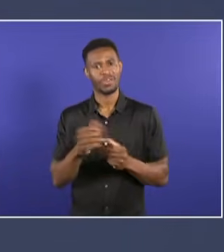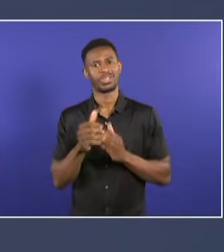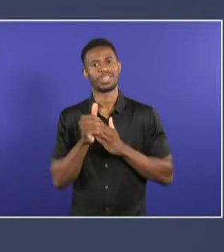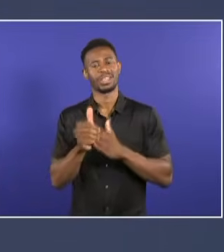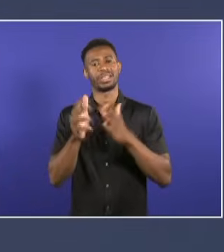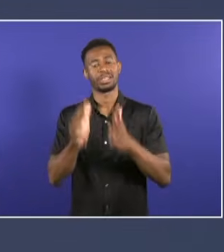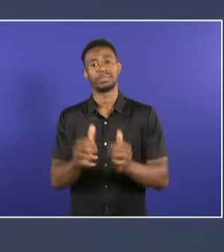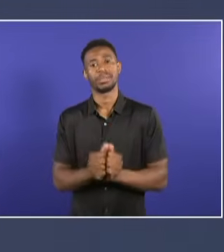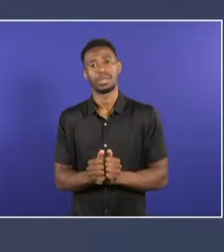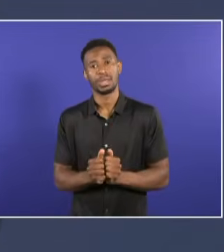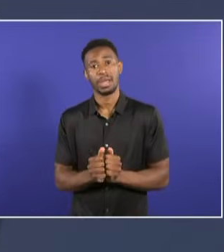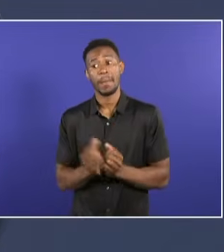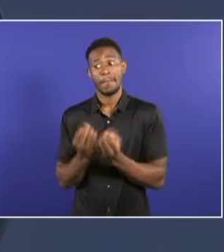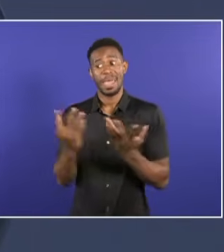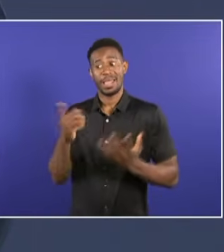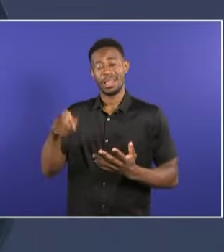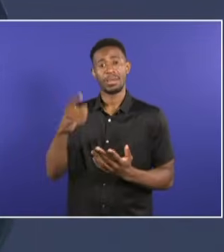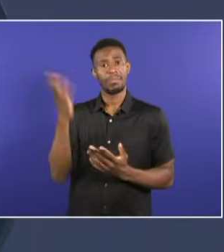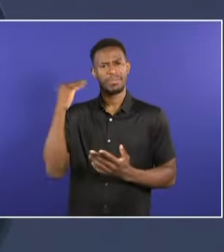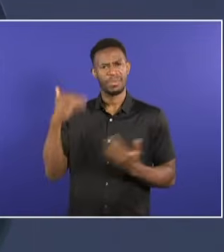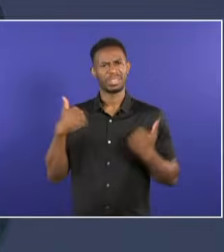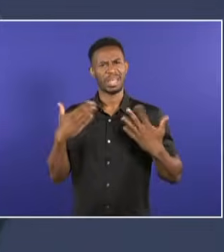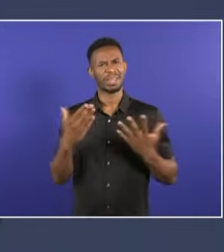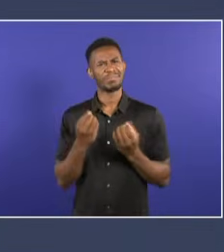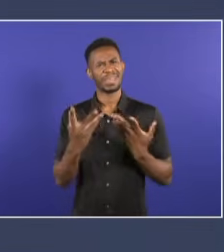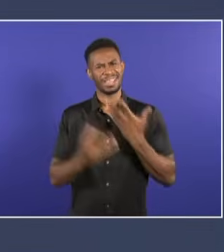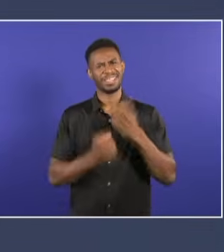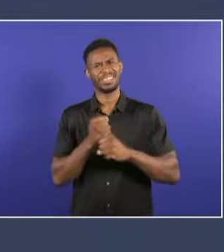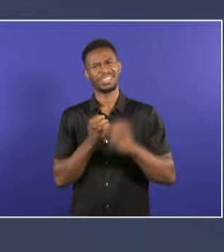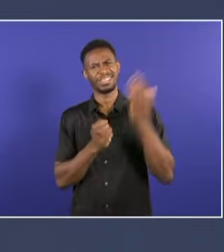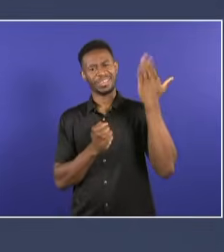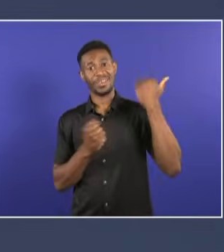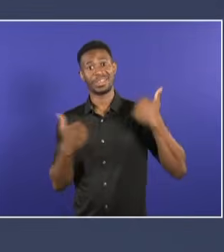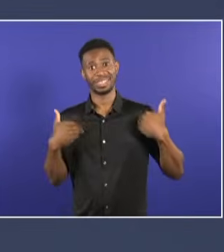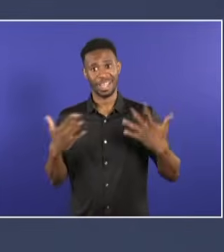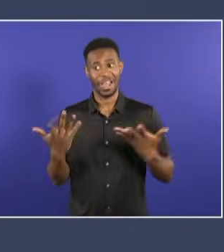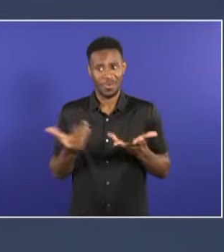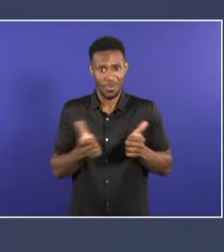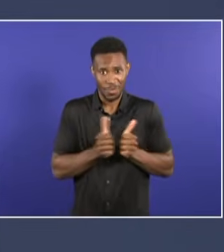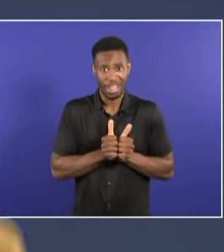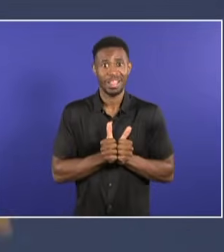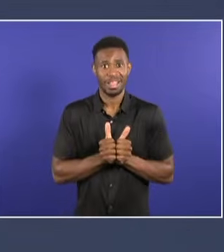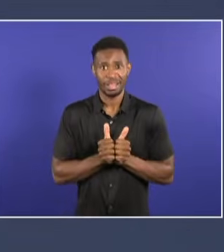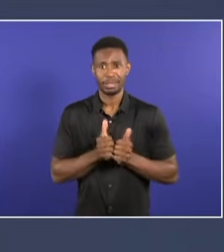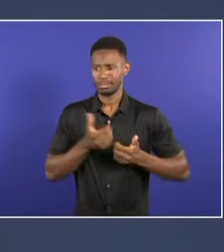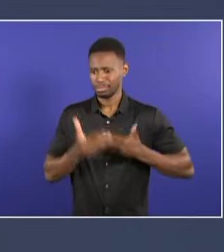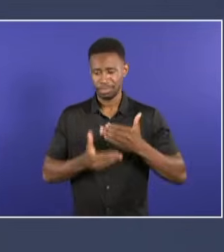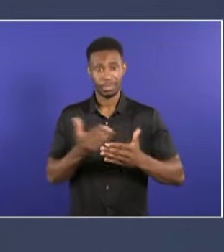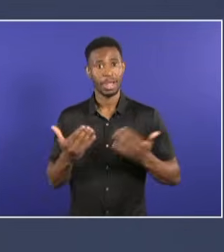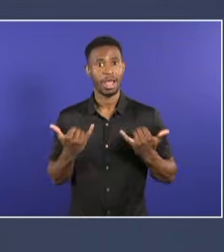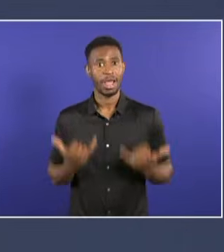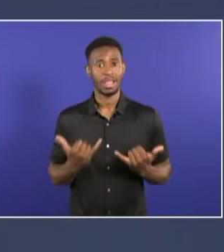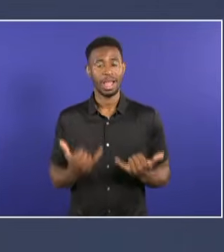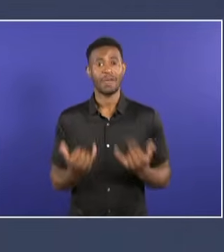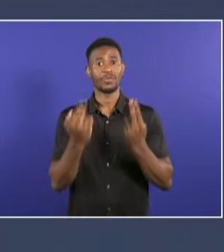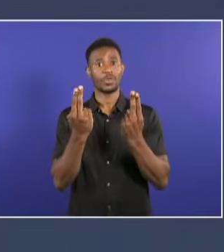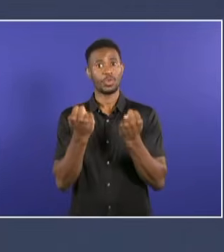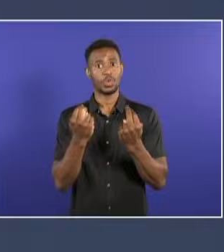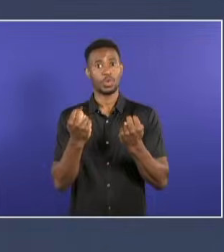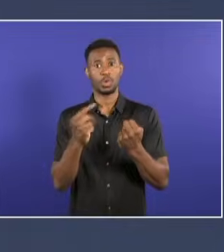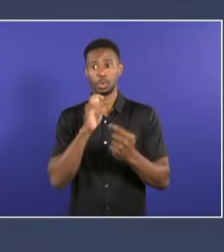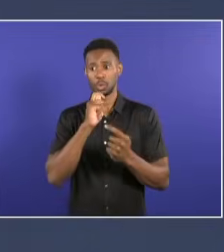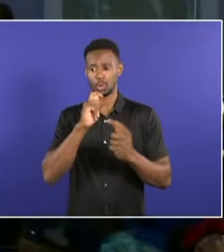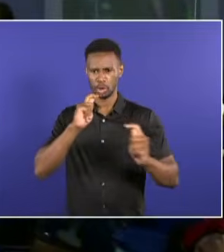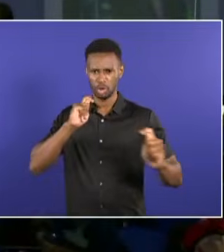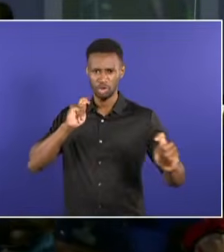with me in Daso years ago, and we have now ushered in a total new generational shift in